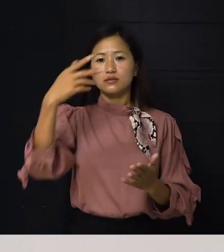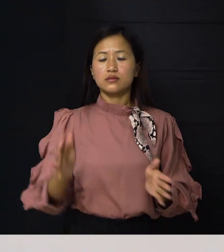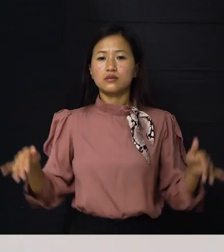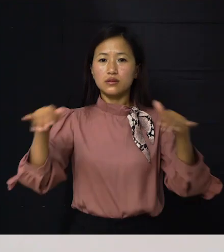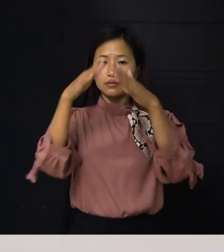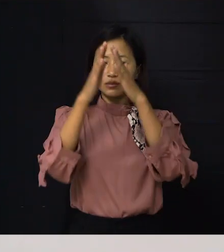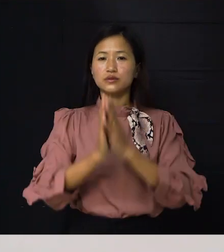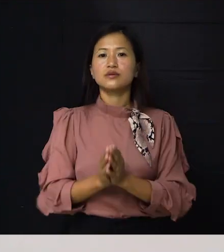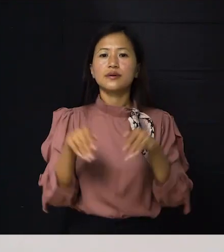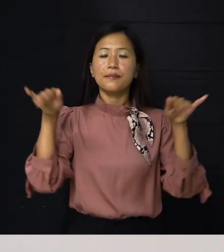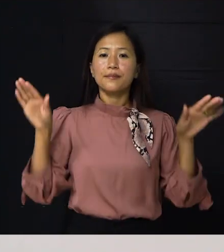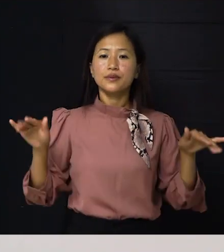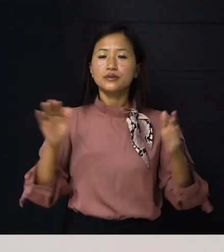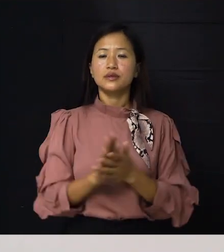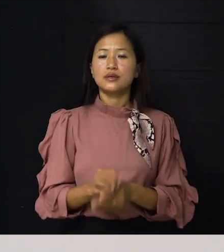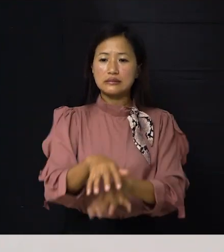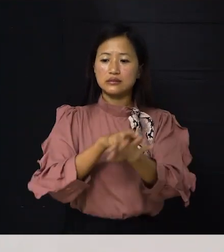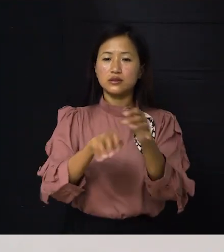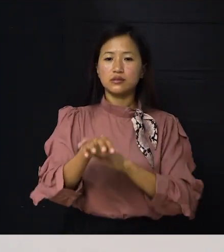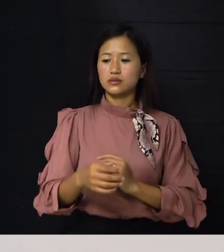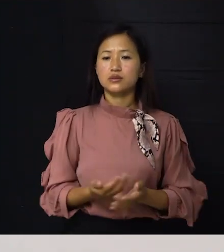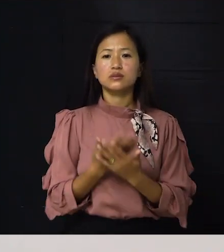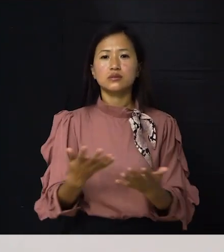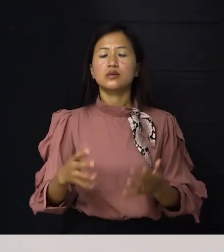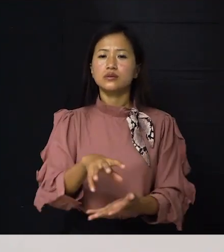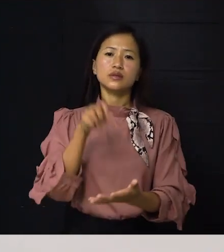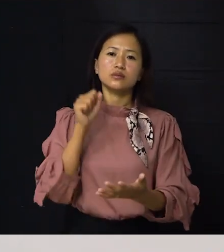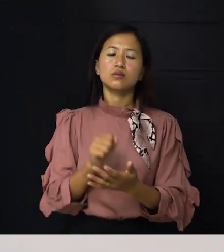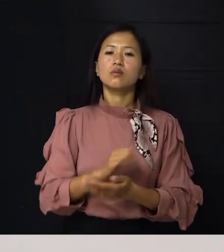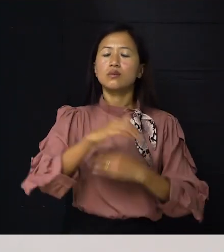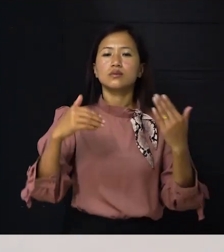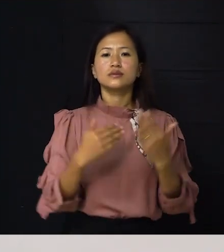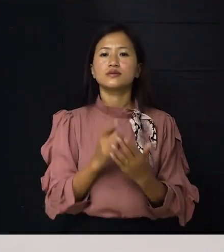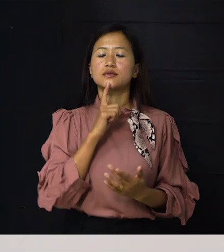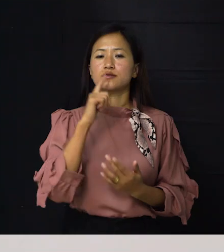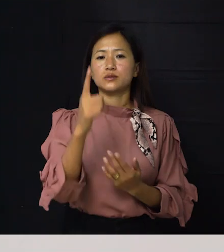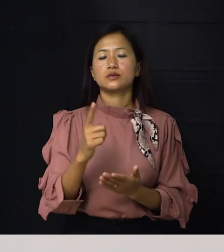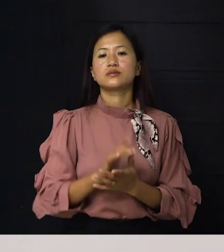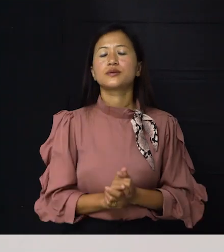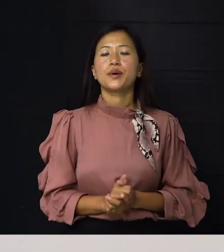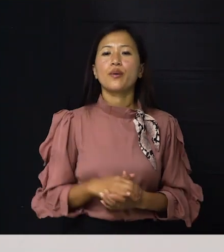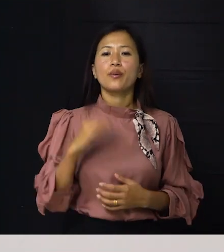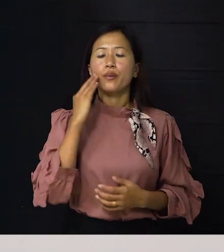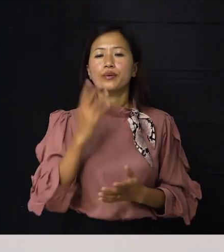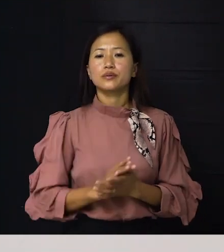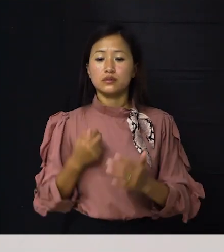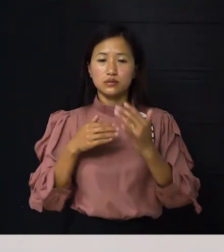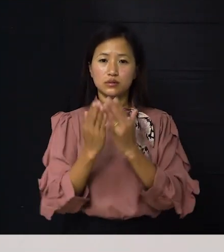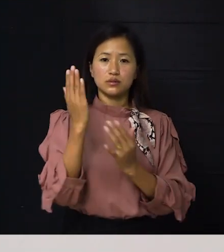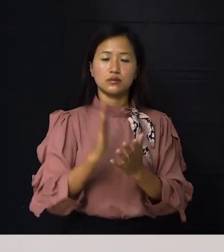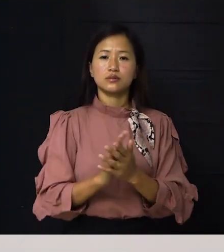the birds and animals of those times. And we get all this information when we go